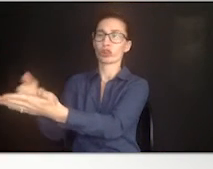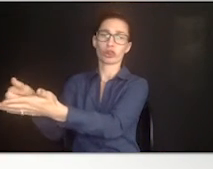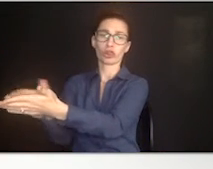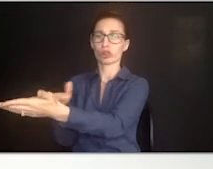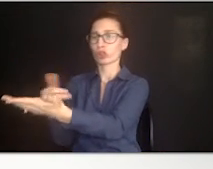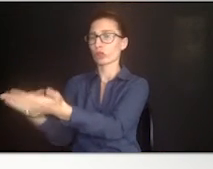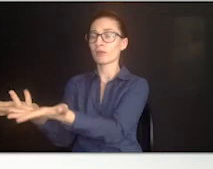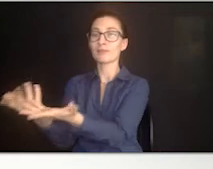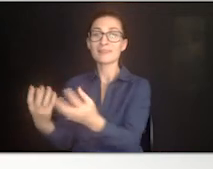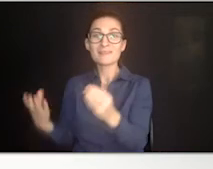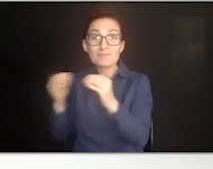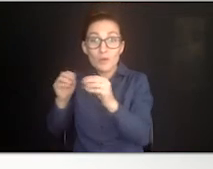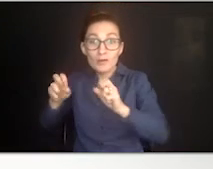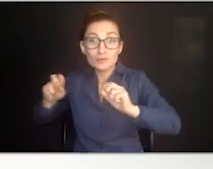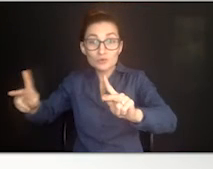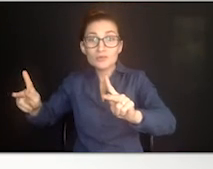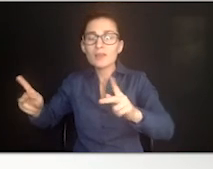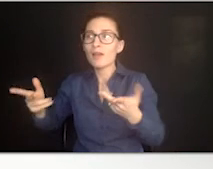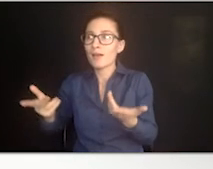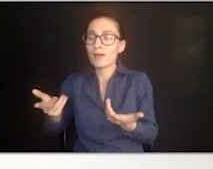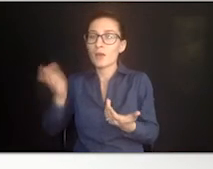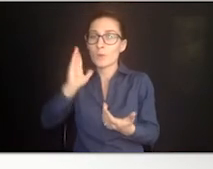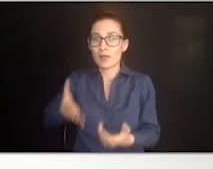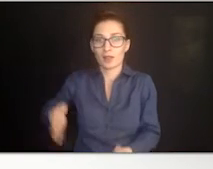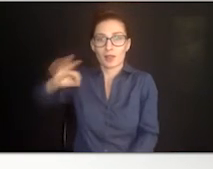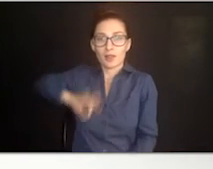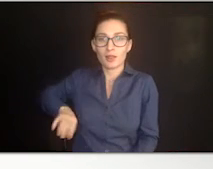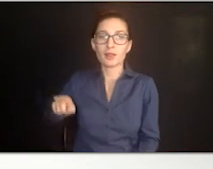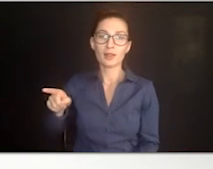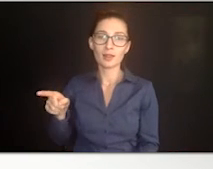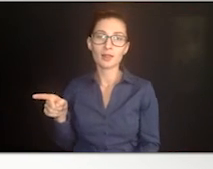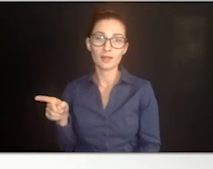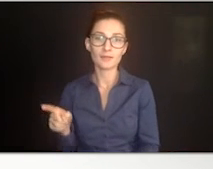more opportunity you give them, the better off they are.